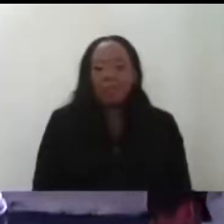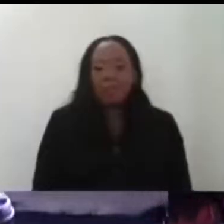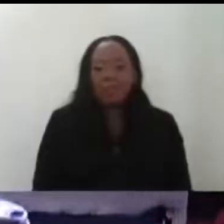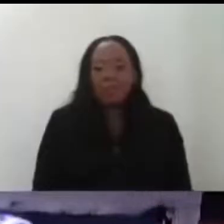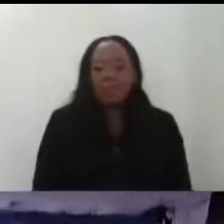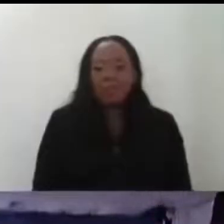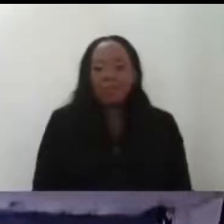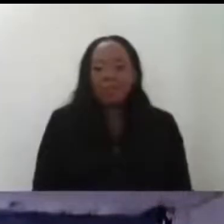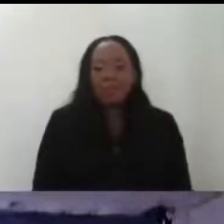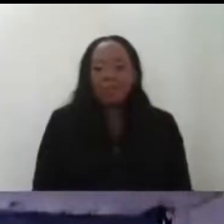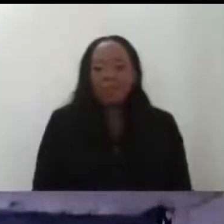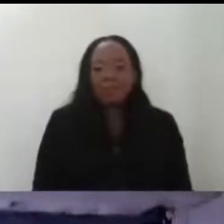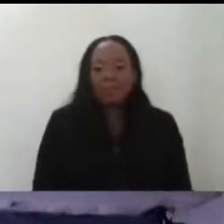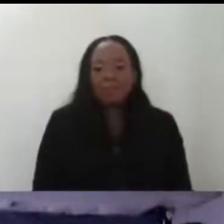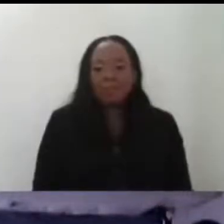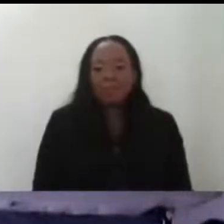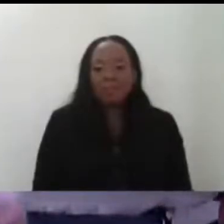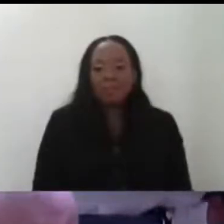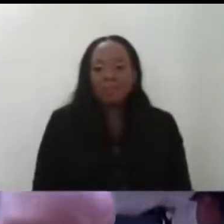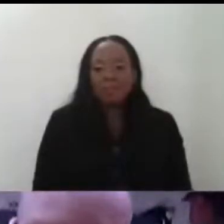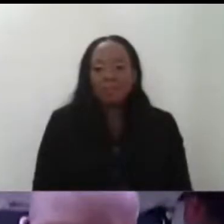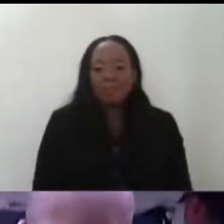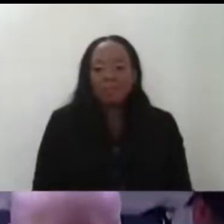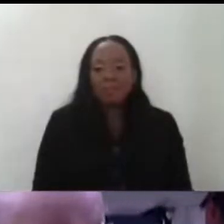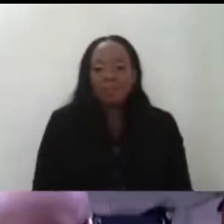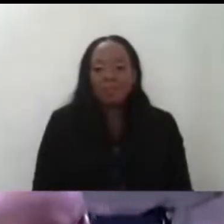All of us in for Rachel.